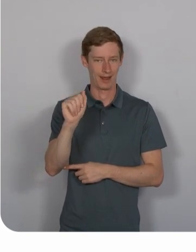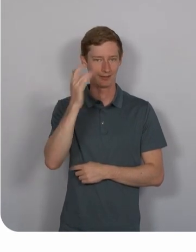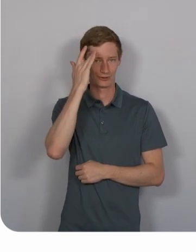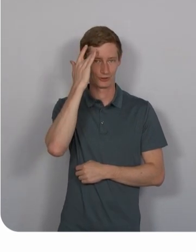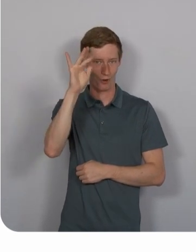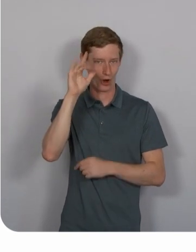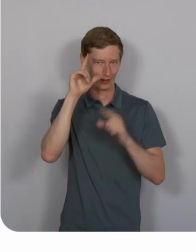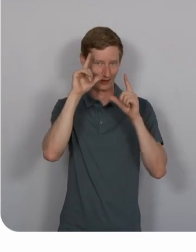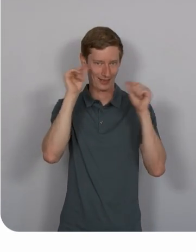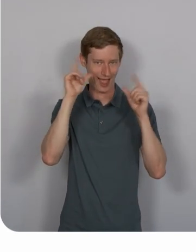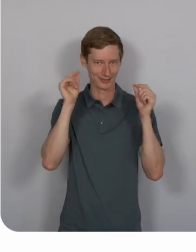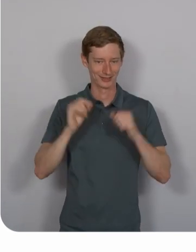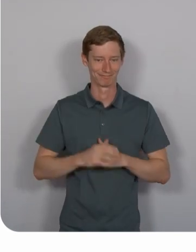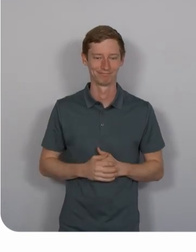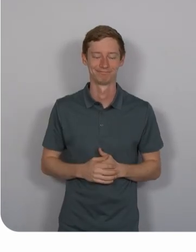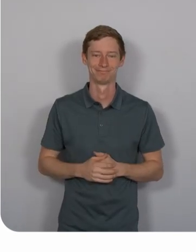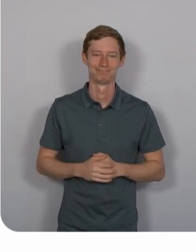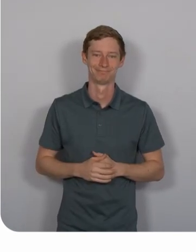glasses.